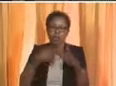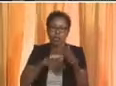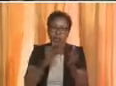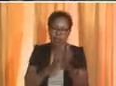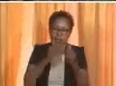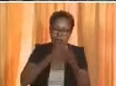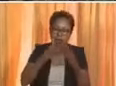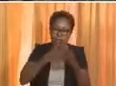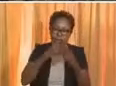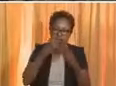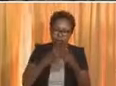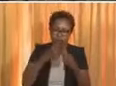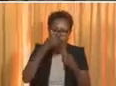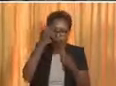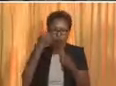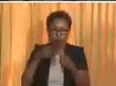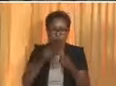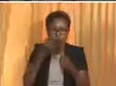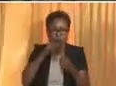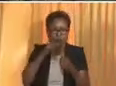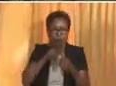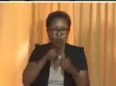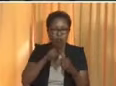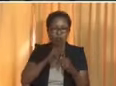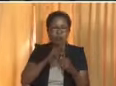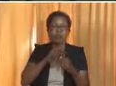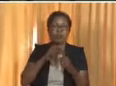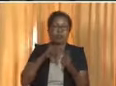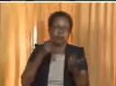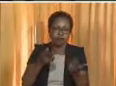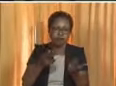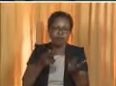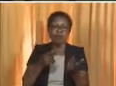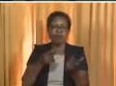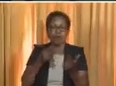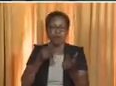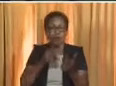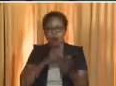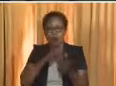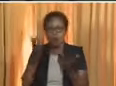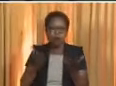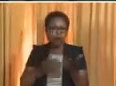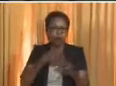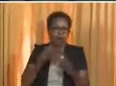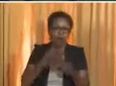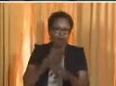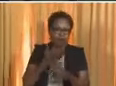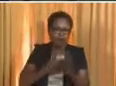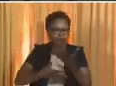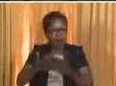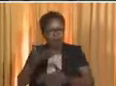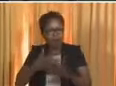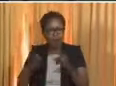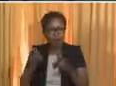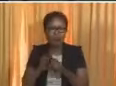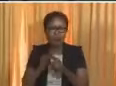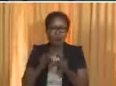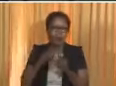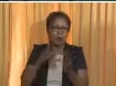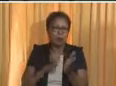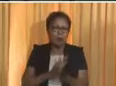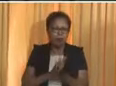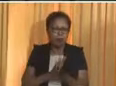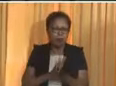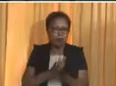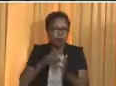and because of this, all key institutions, the judiciary, parliament, public services, security forces, and the provincial administration were instruments